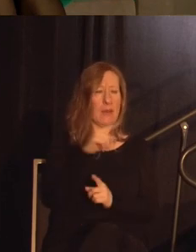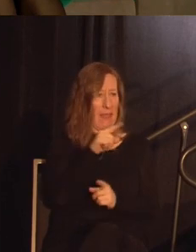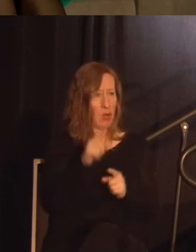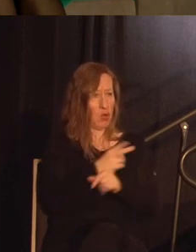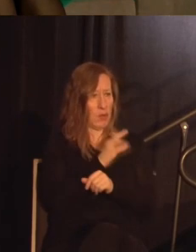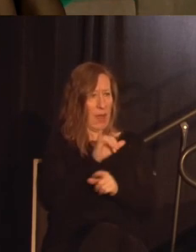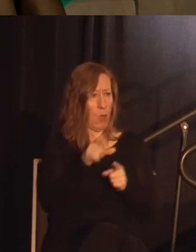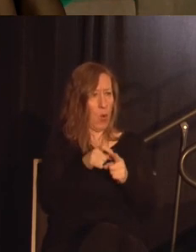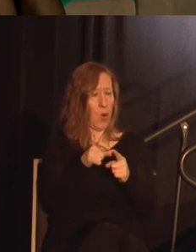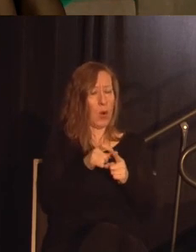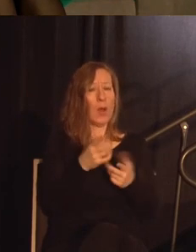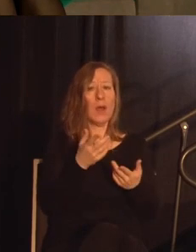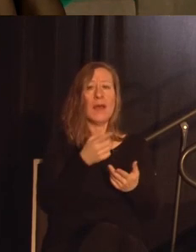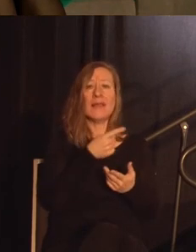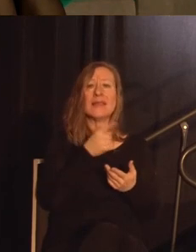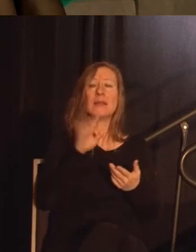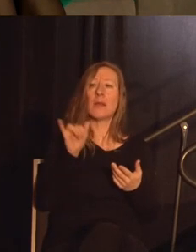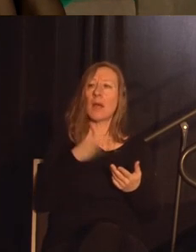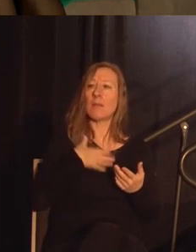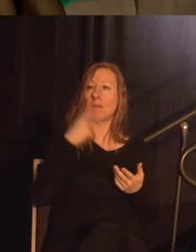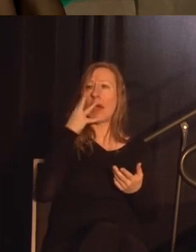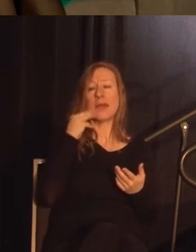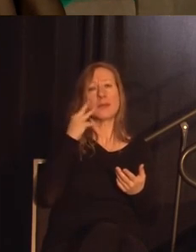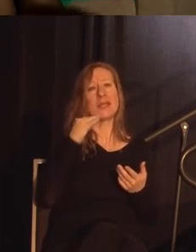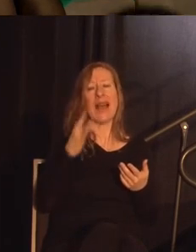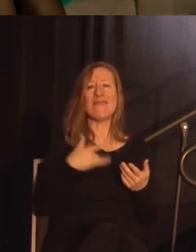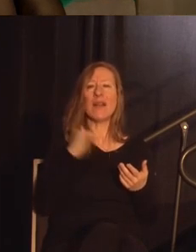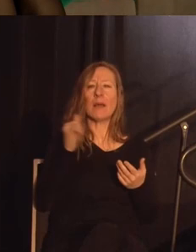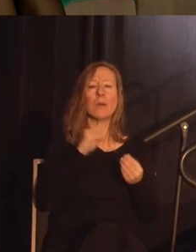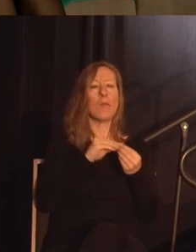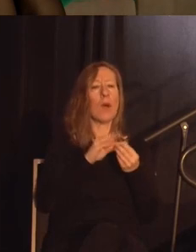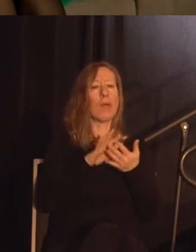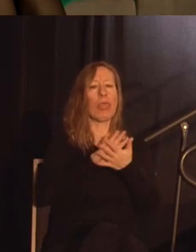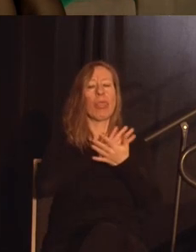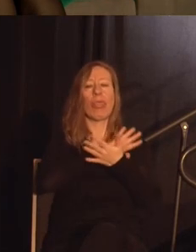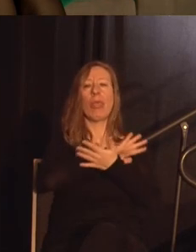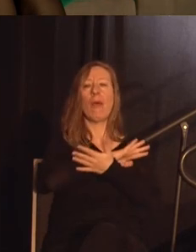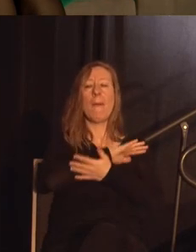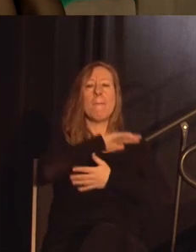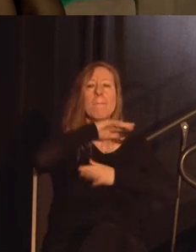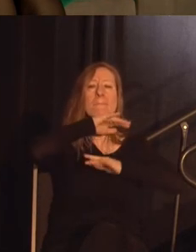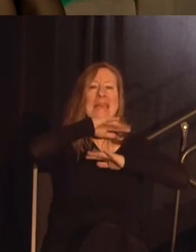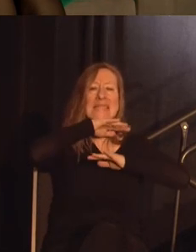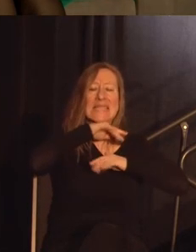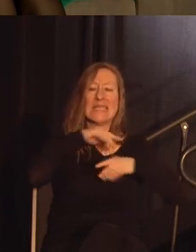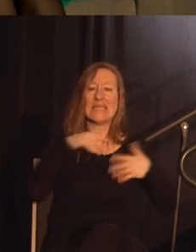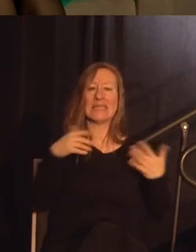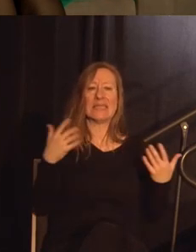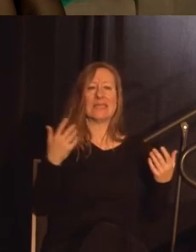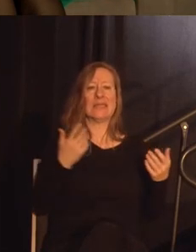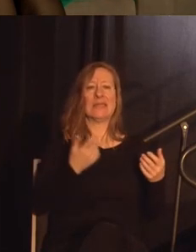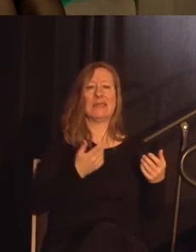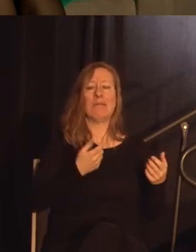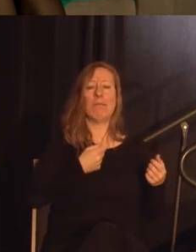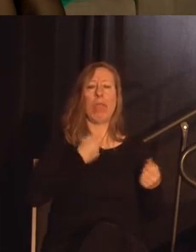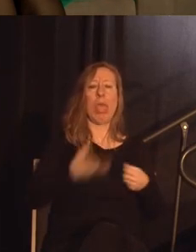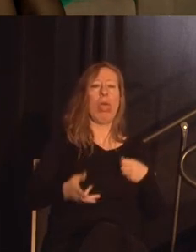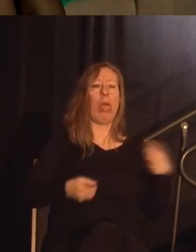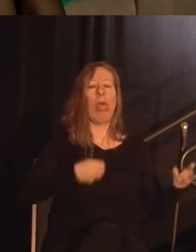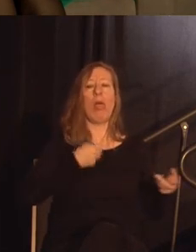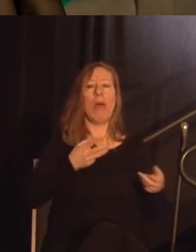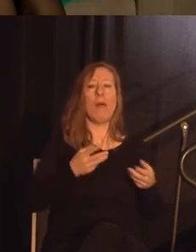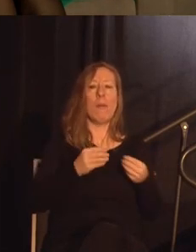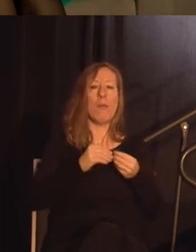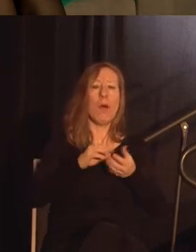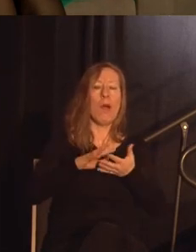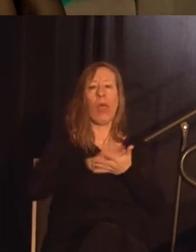Was like, this is kind of my experience. Like I felt this was a little messier, a little more like spillage. It felt a little